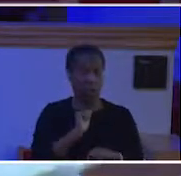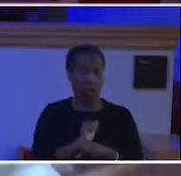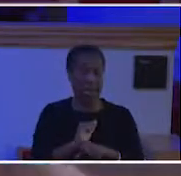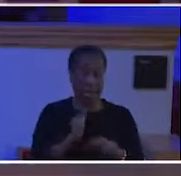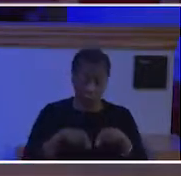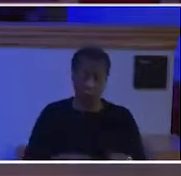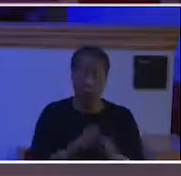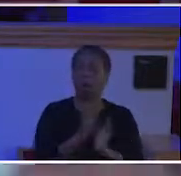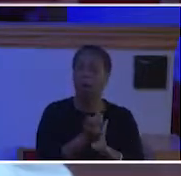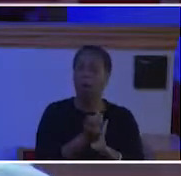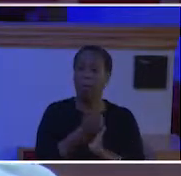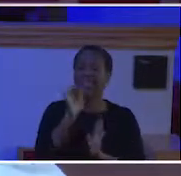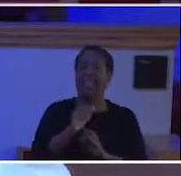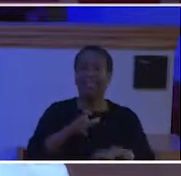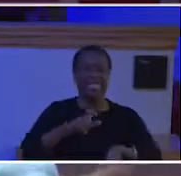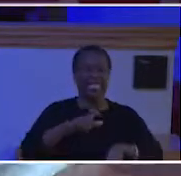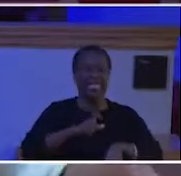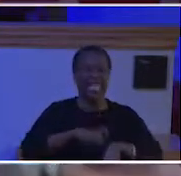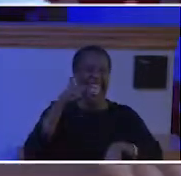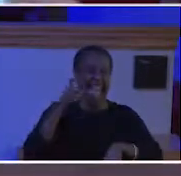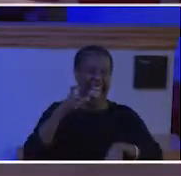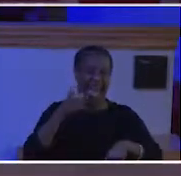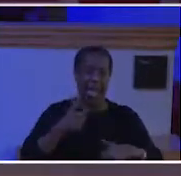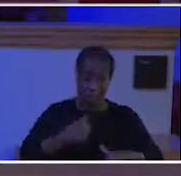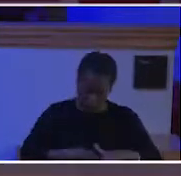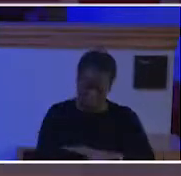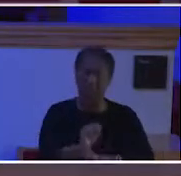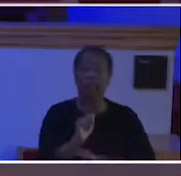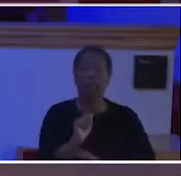moment, it's a time to give birth.